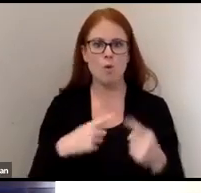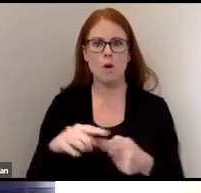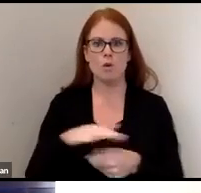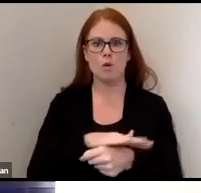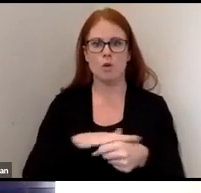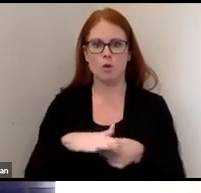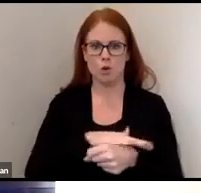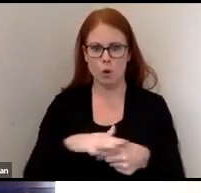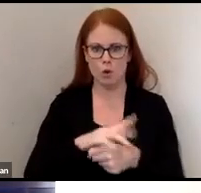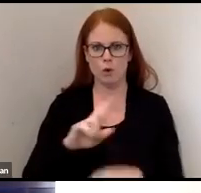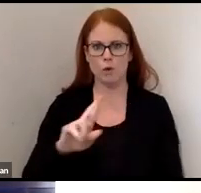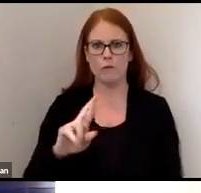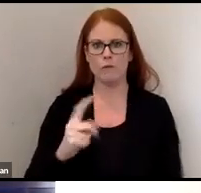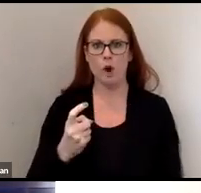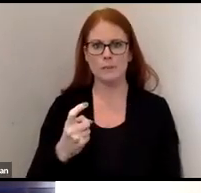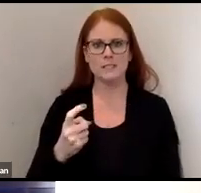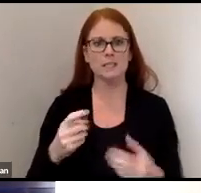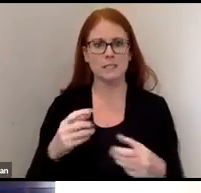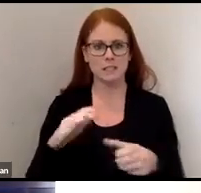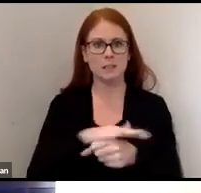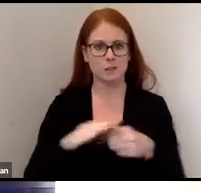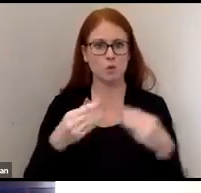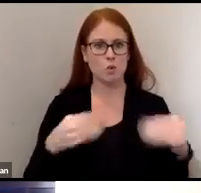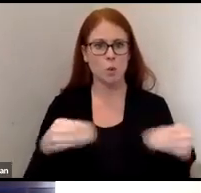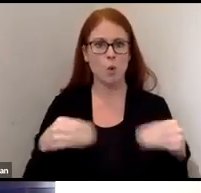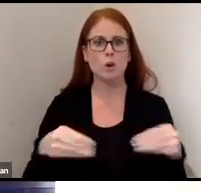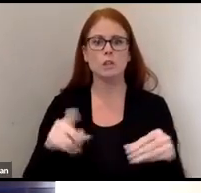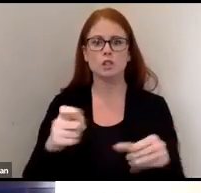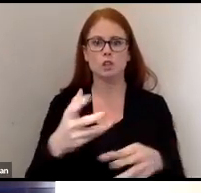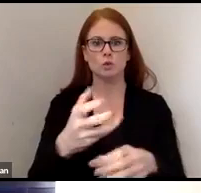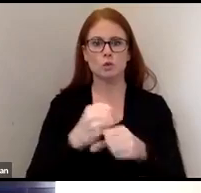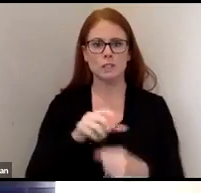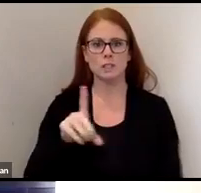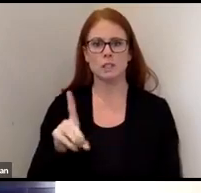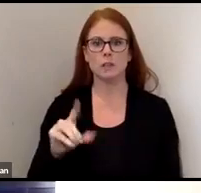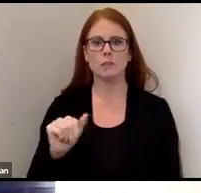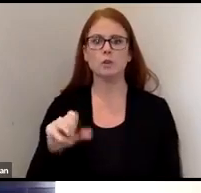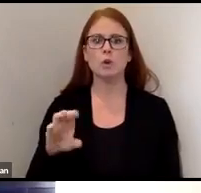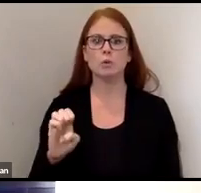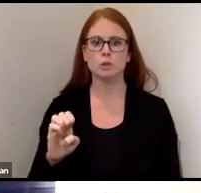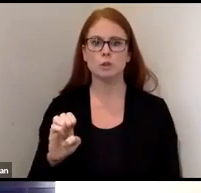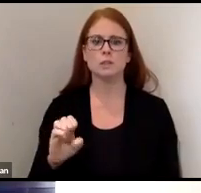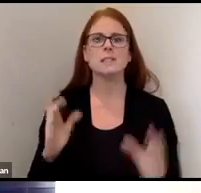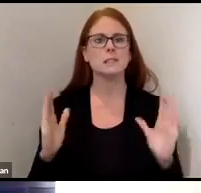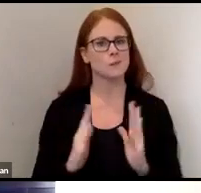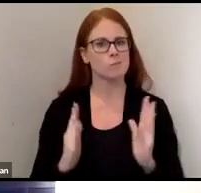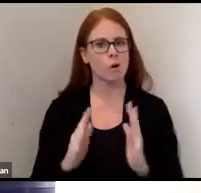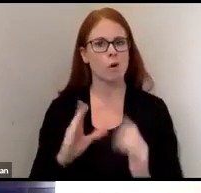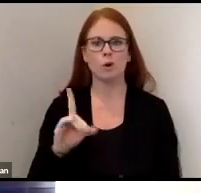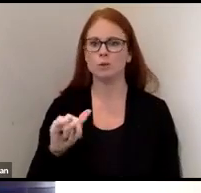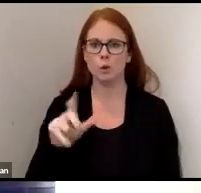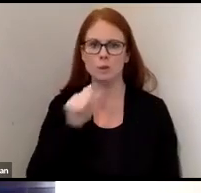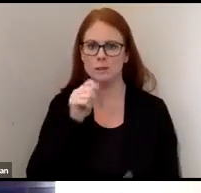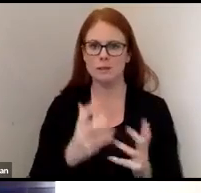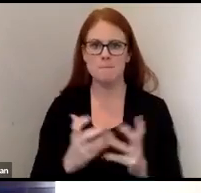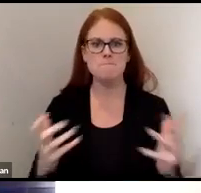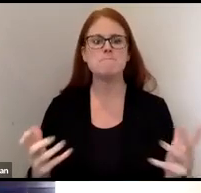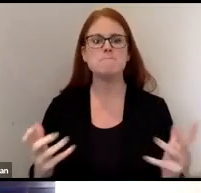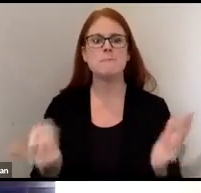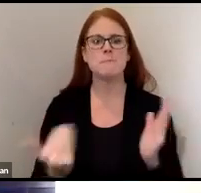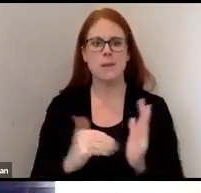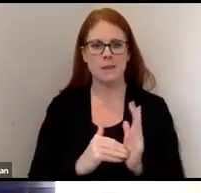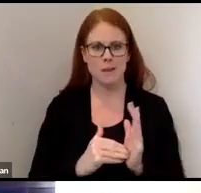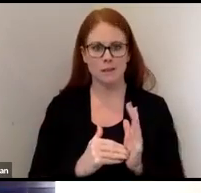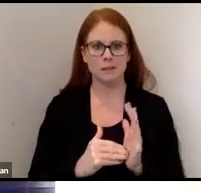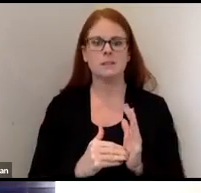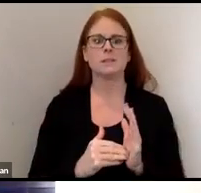pharmacists should start receiving doses, although very, very small doses. But again, our